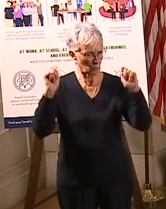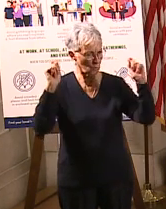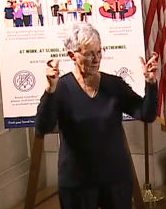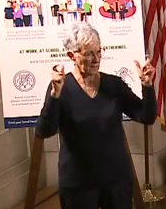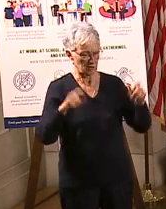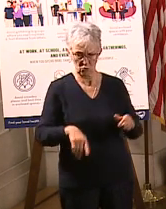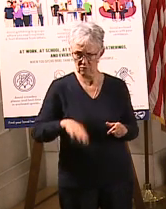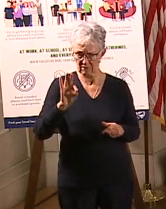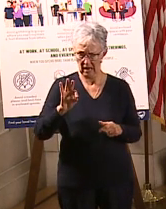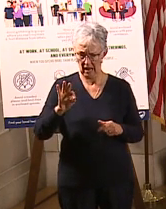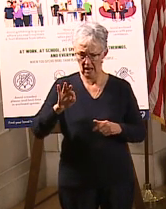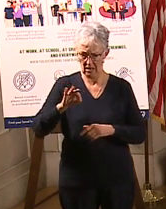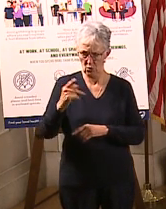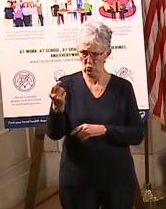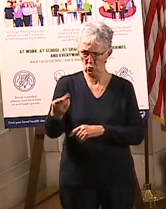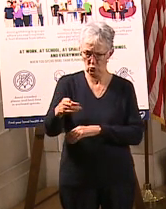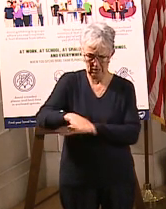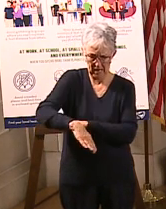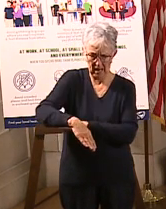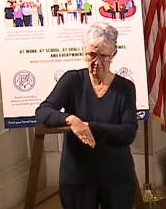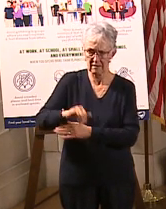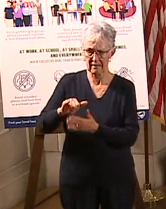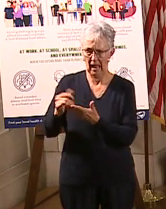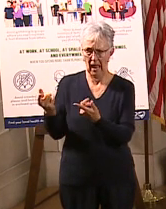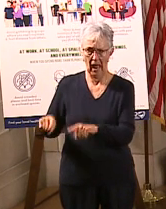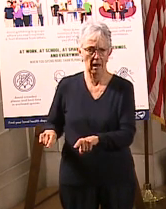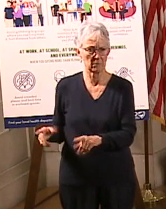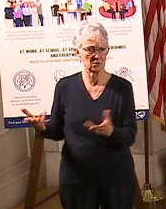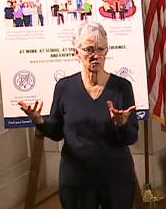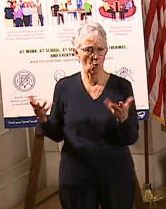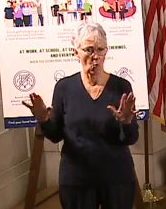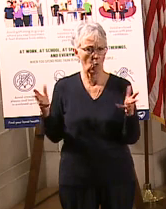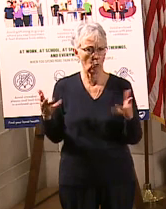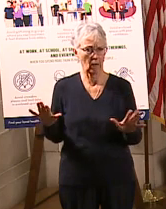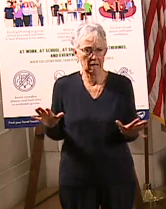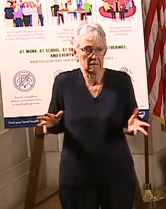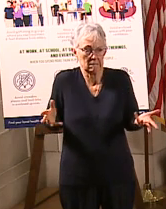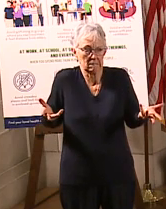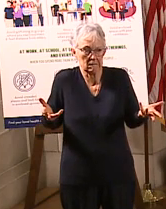out late Thursday afternoon this had happened. So